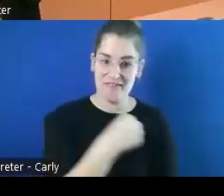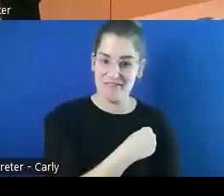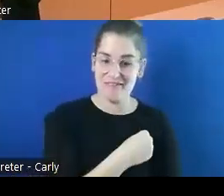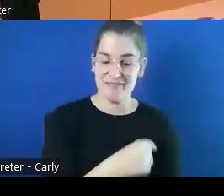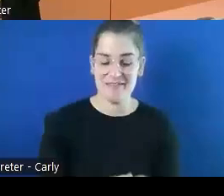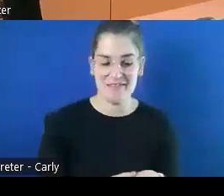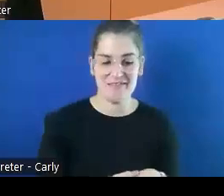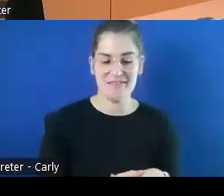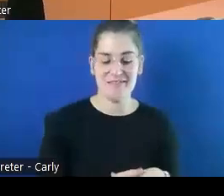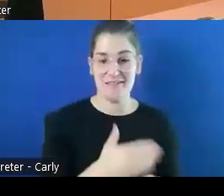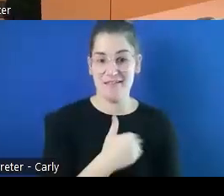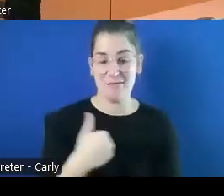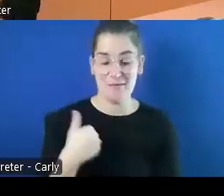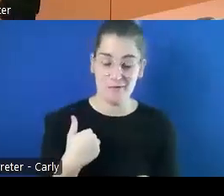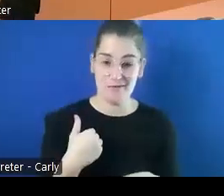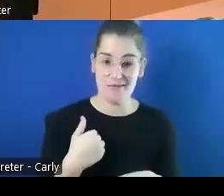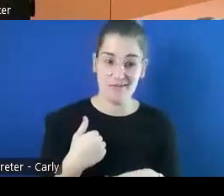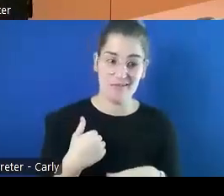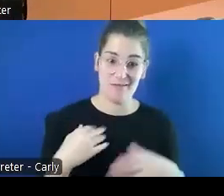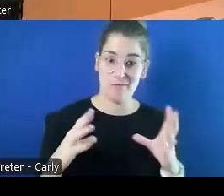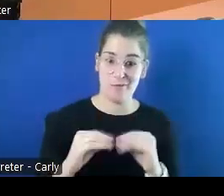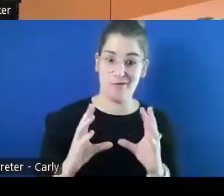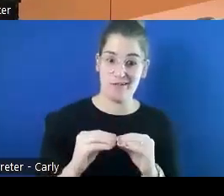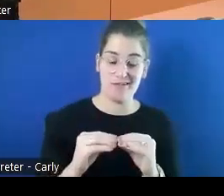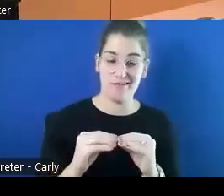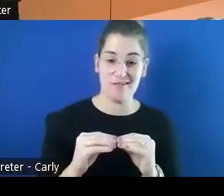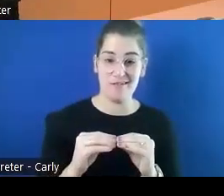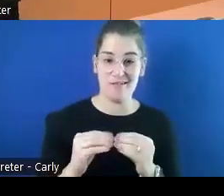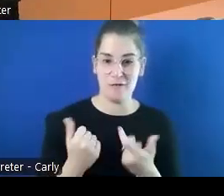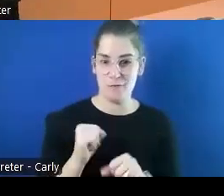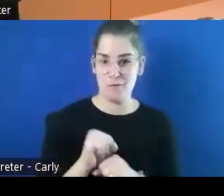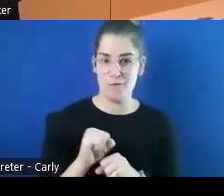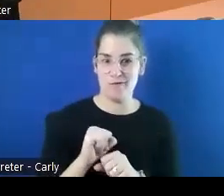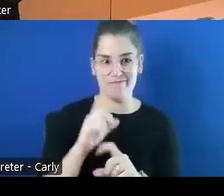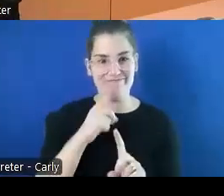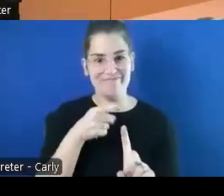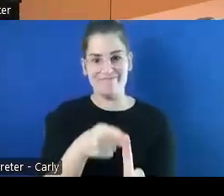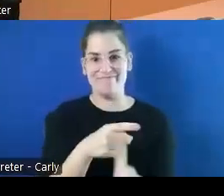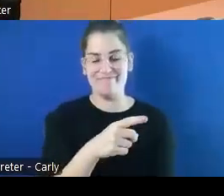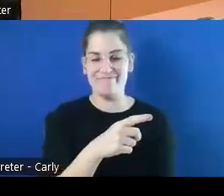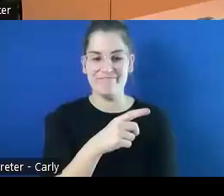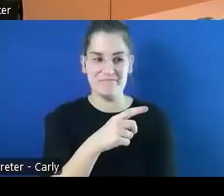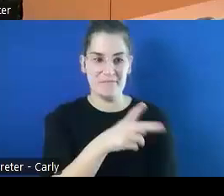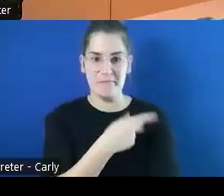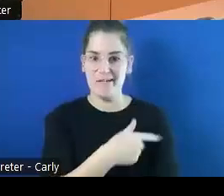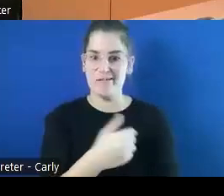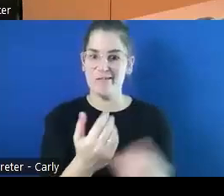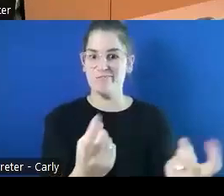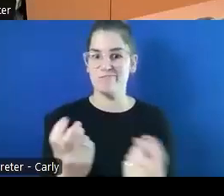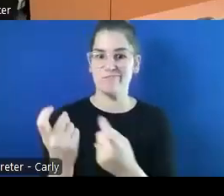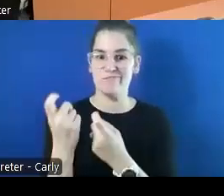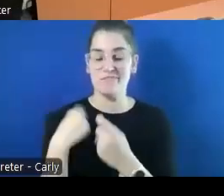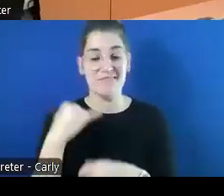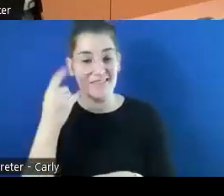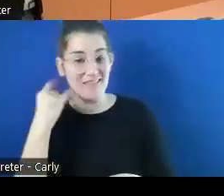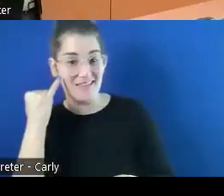and those members of the community that are working to bring our patients to Right. us. If I can put a shameless